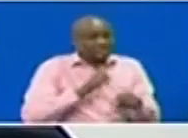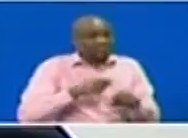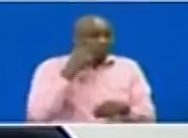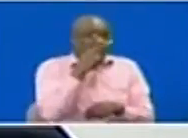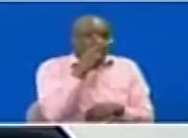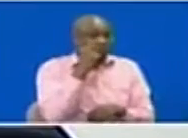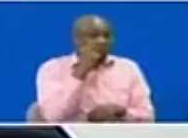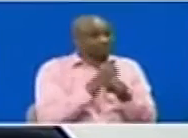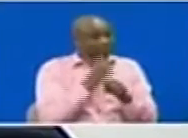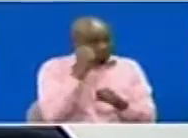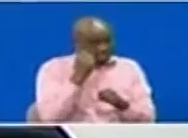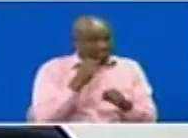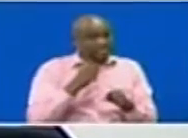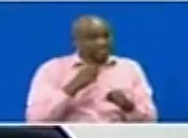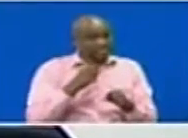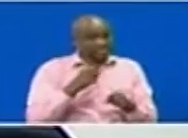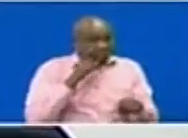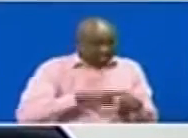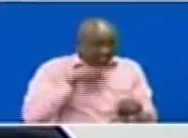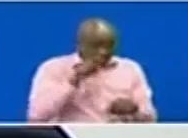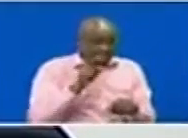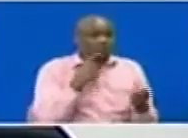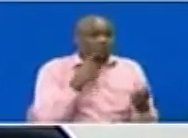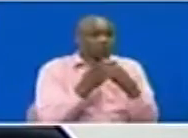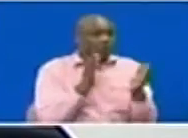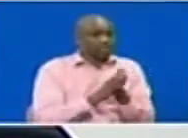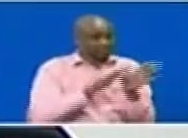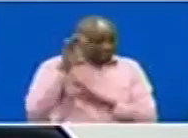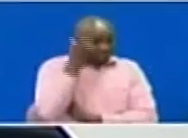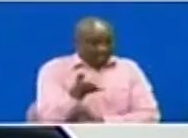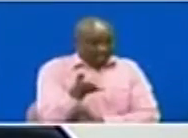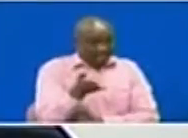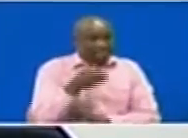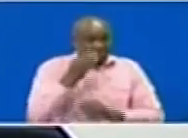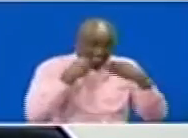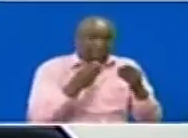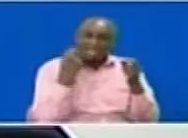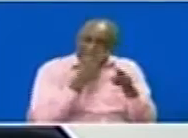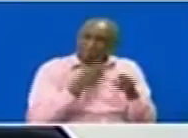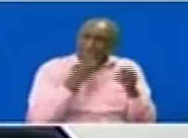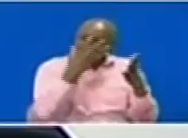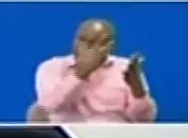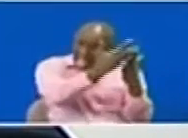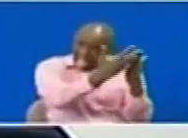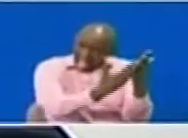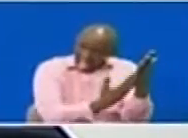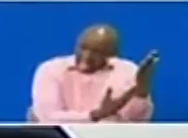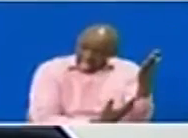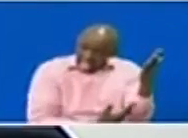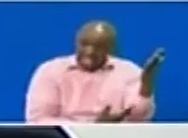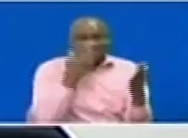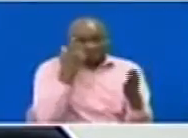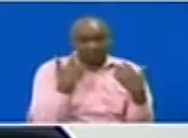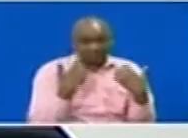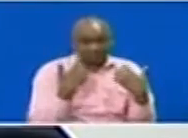in 2015 in the State of Nation address that he did, and he gave out so many names of people that were suspected to